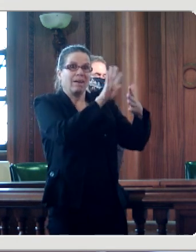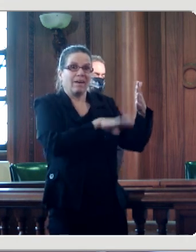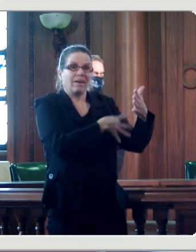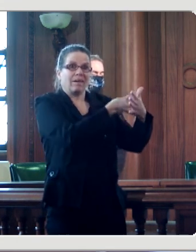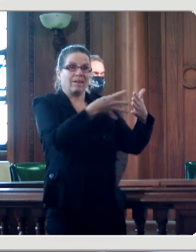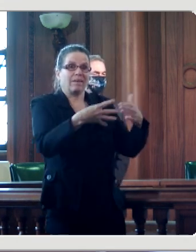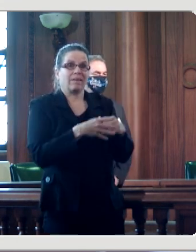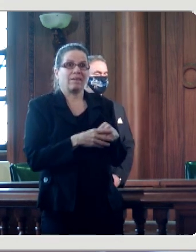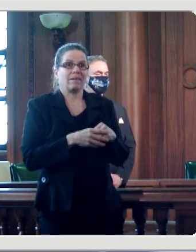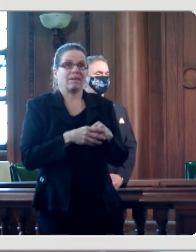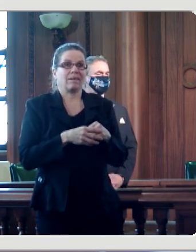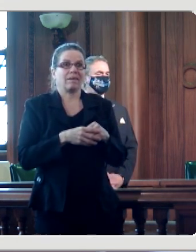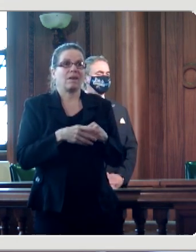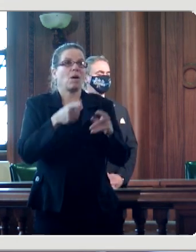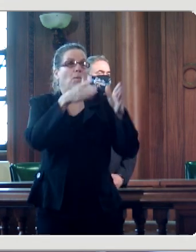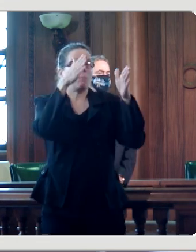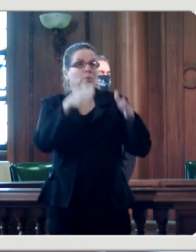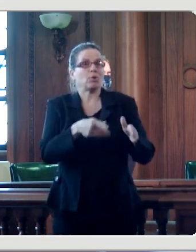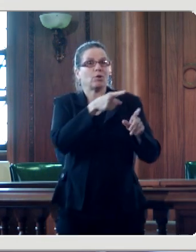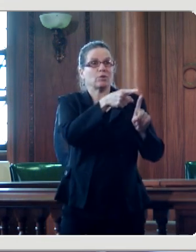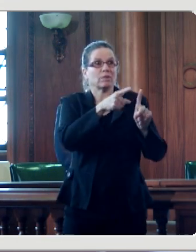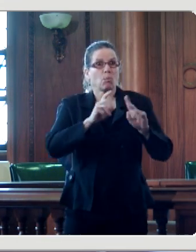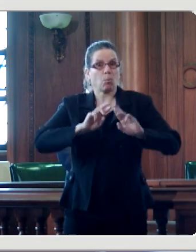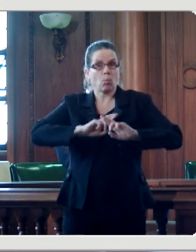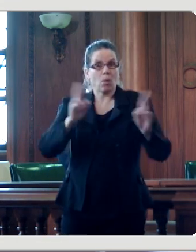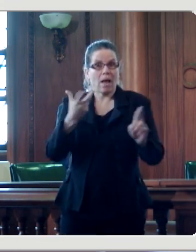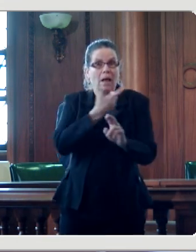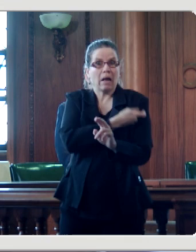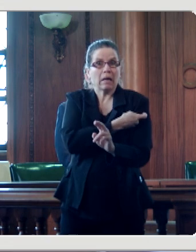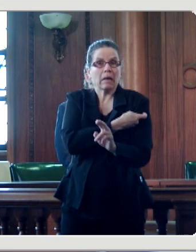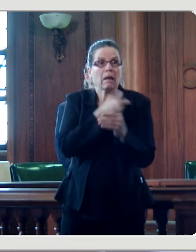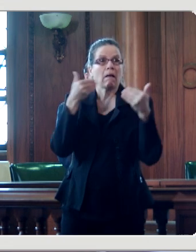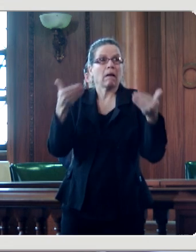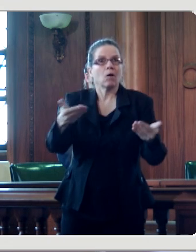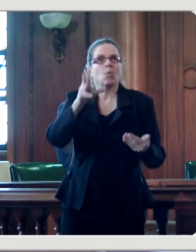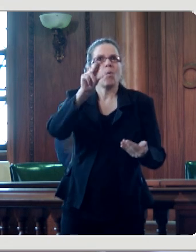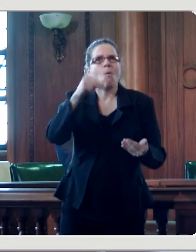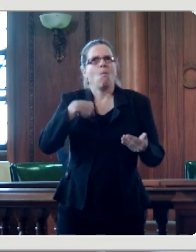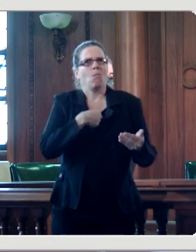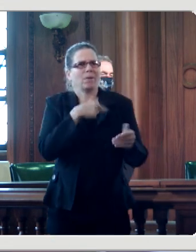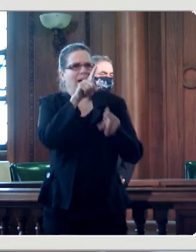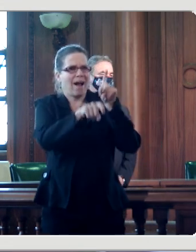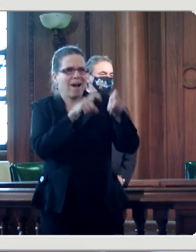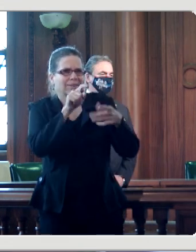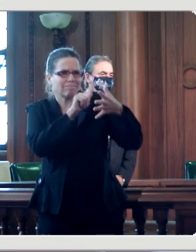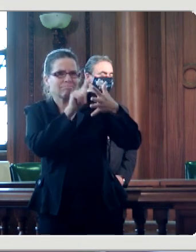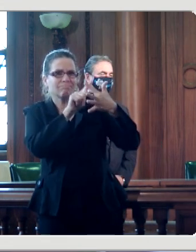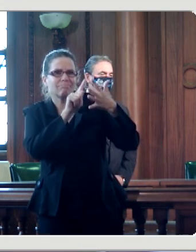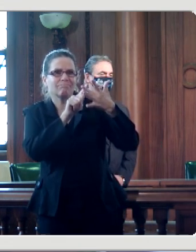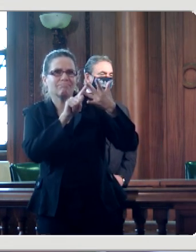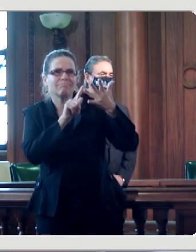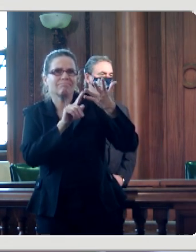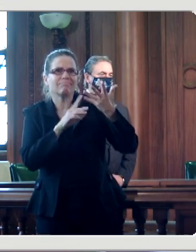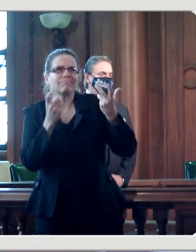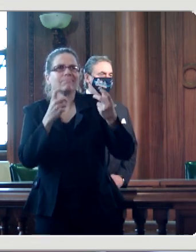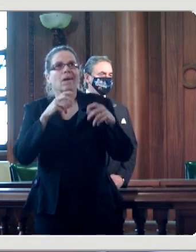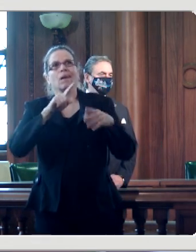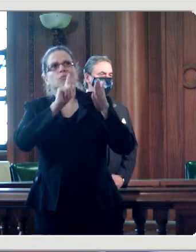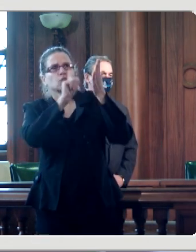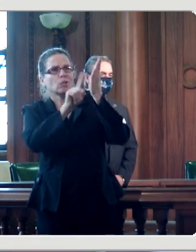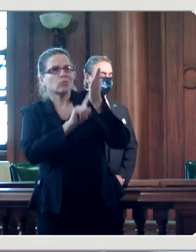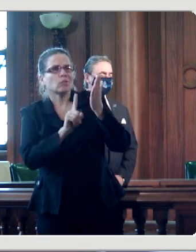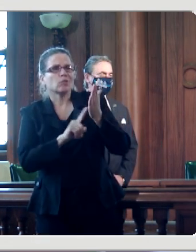happen prior to vaccination. We need to make sure that all individuals we are vaccinating are